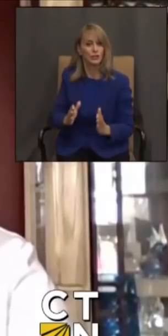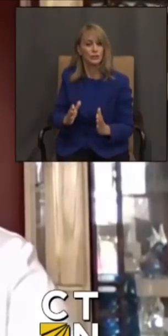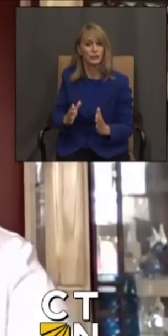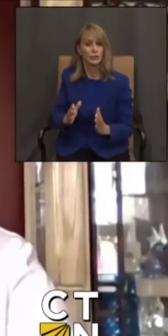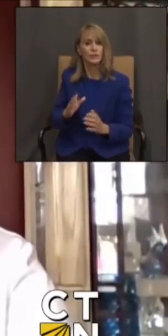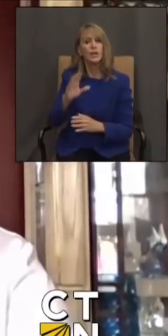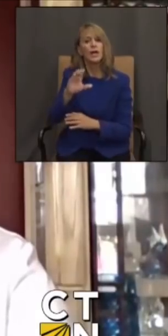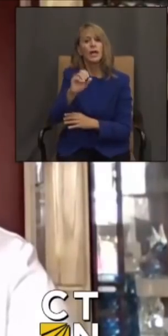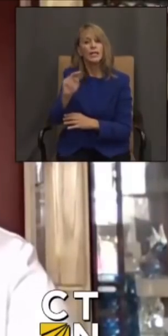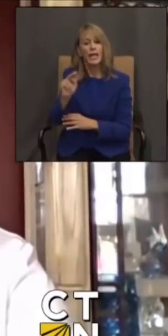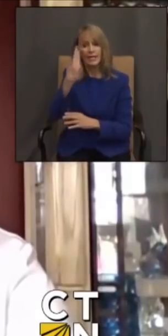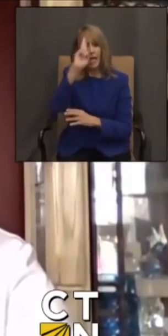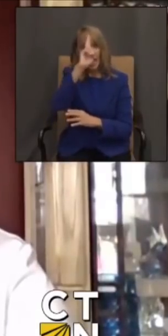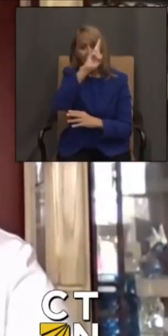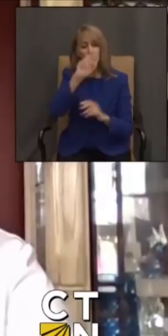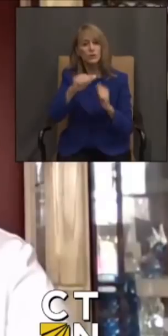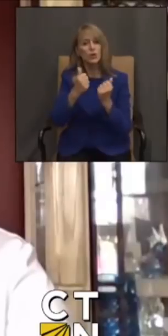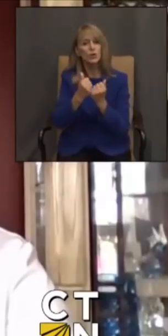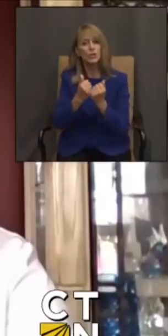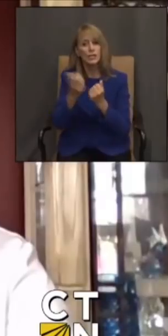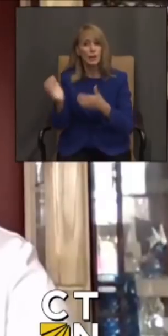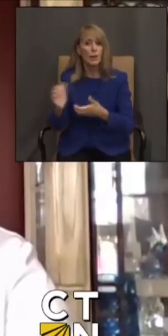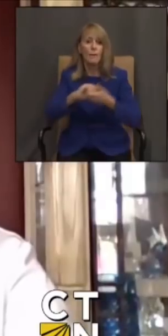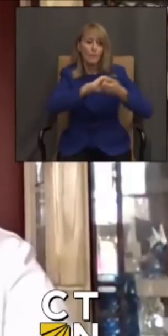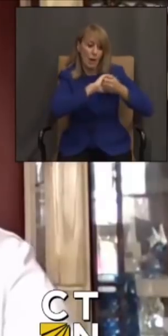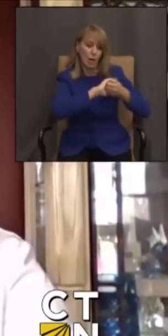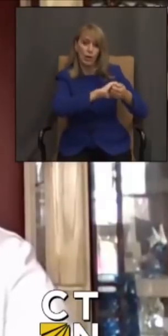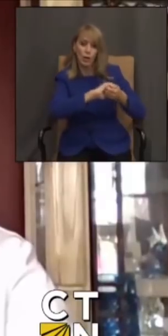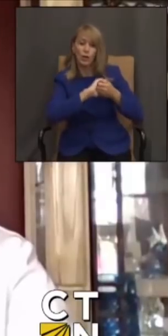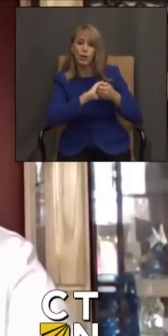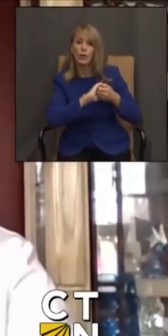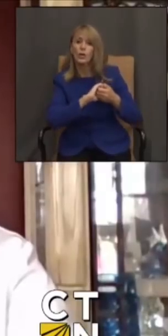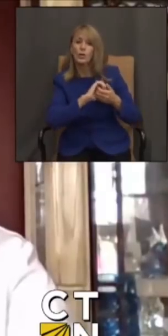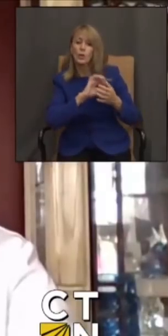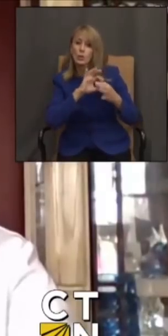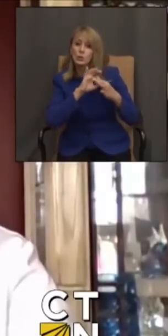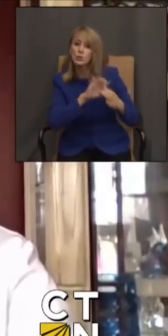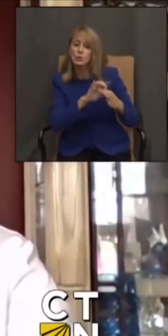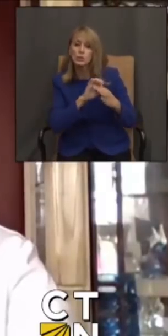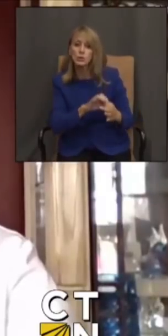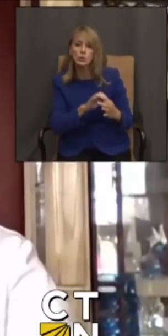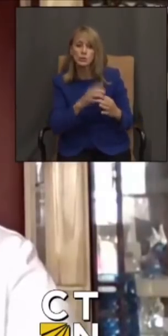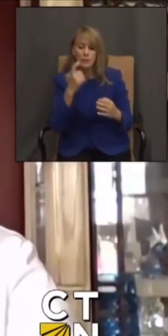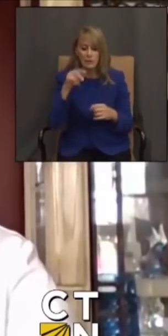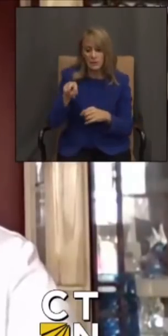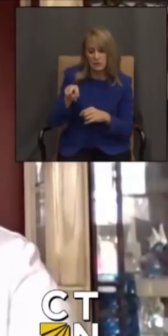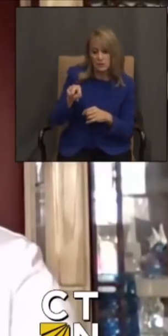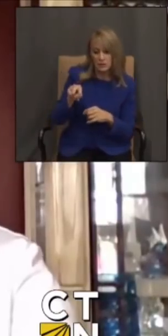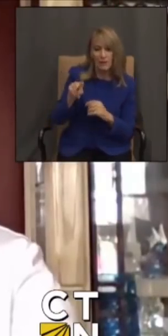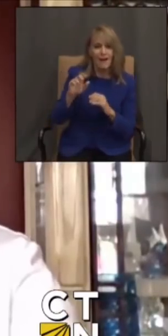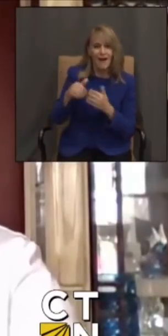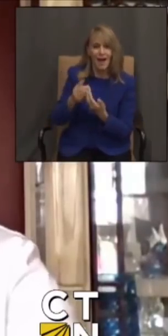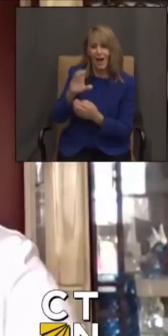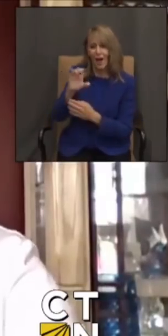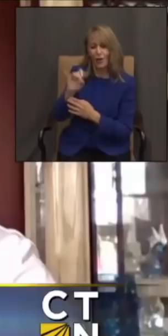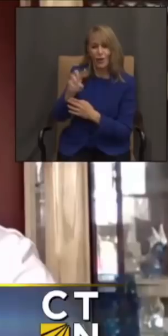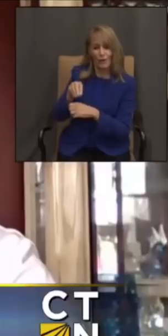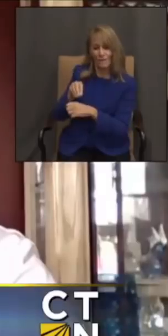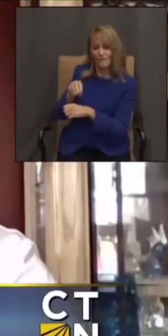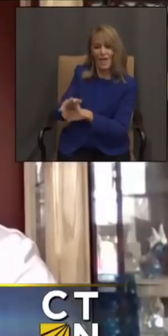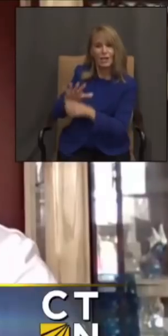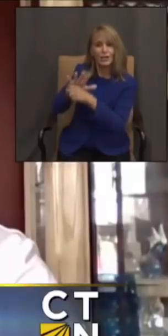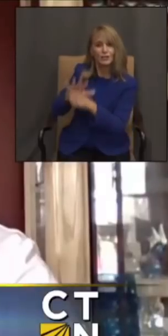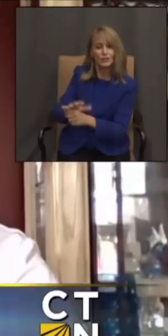Connecticut Hospital Association is a great partner with us as we think about the impact to children and, presentment